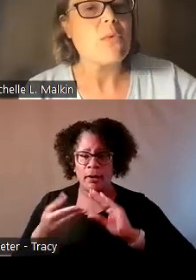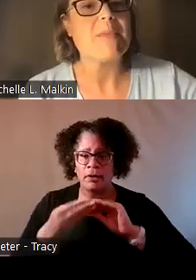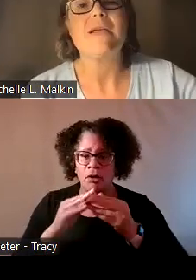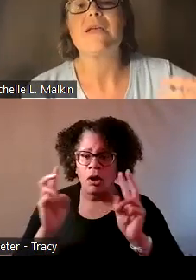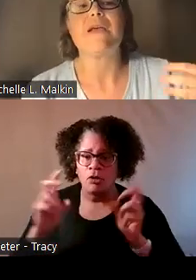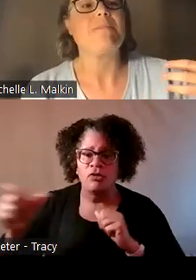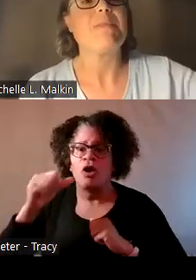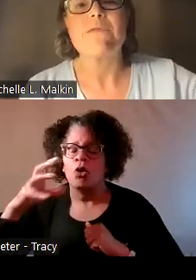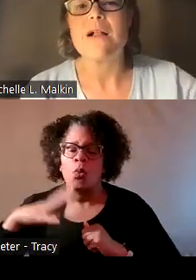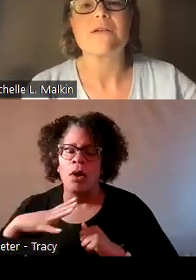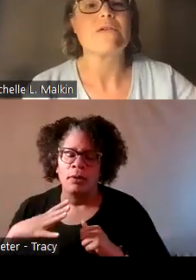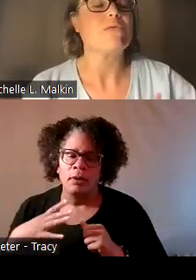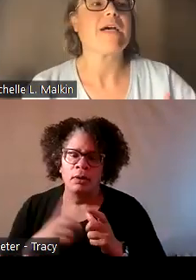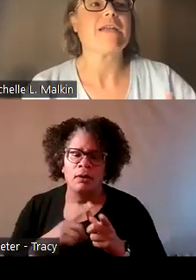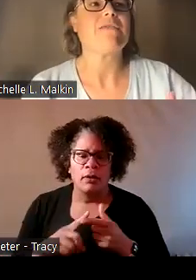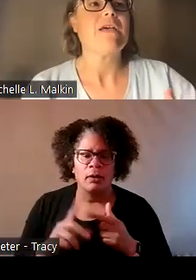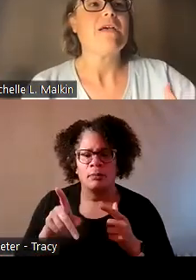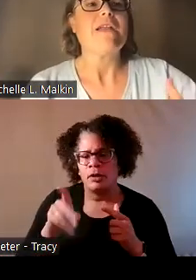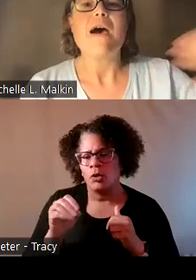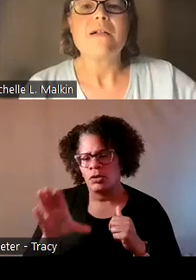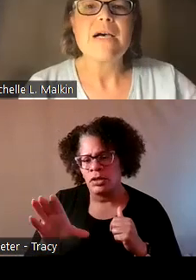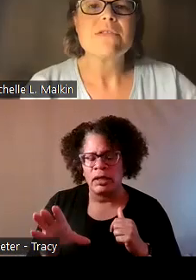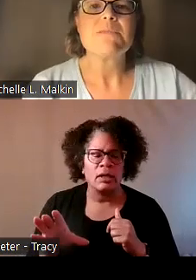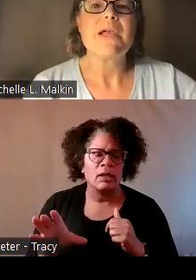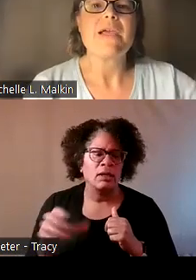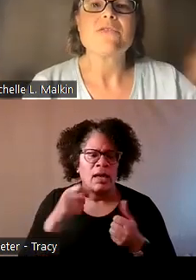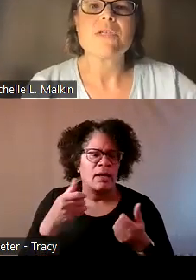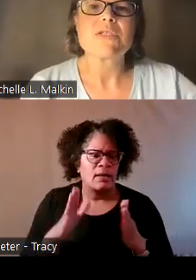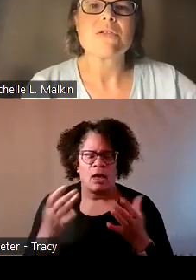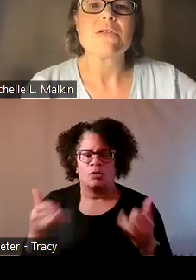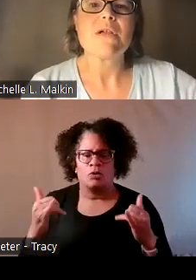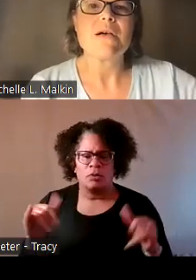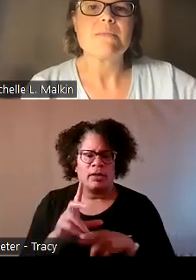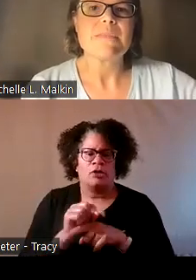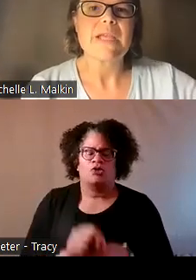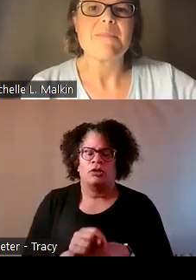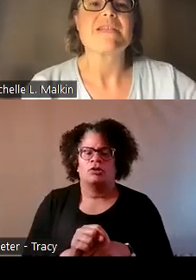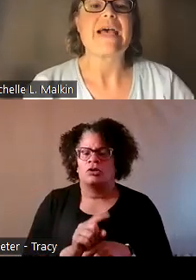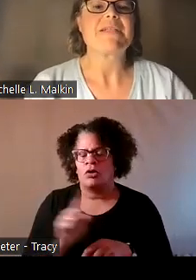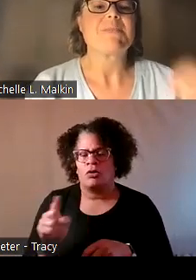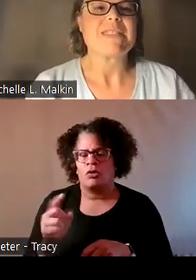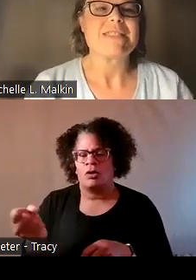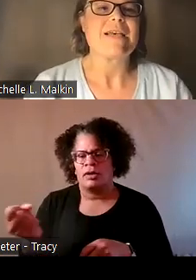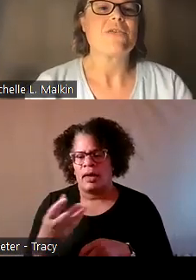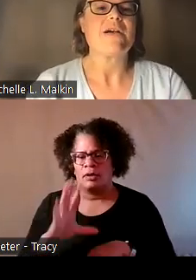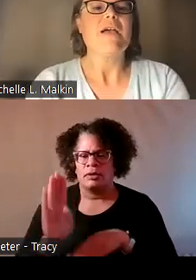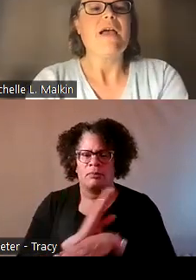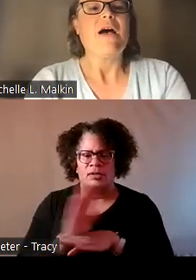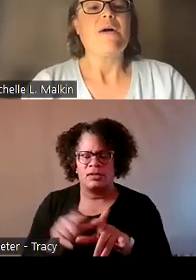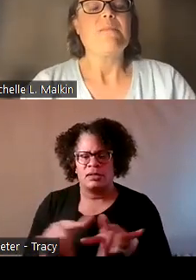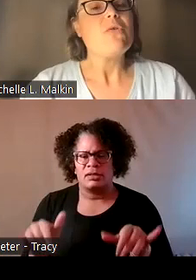other women and people of color who were kind of not allowed to play in traditional gambling establishments,